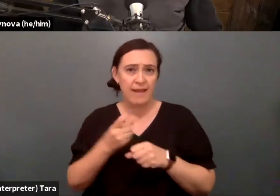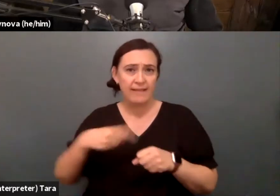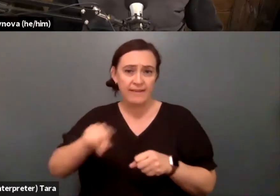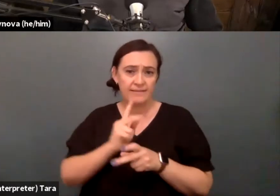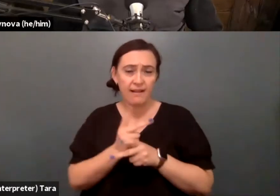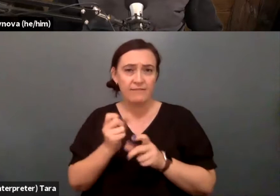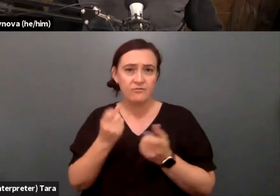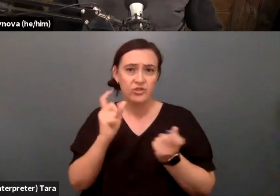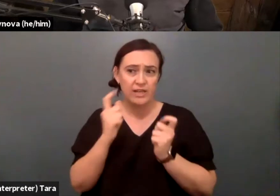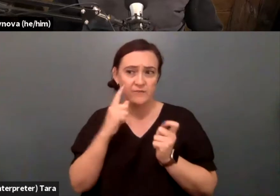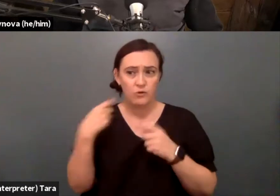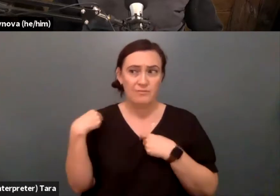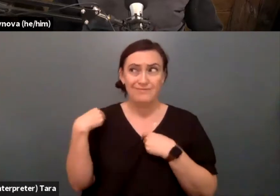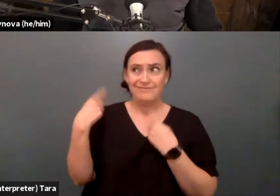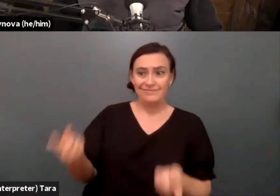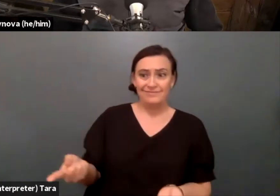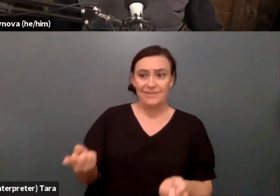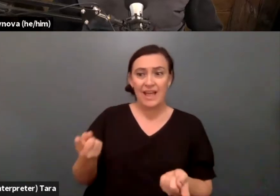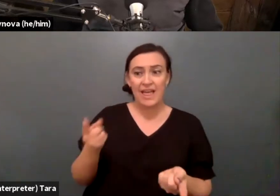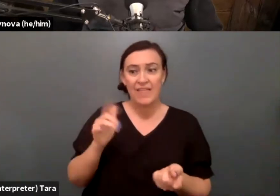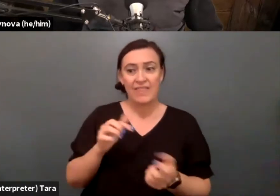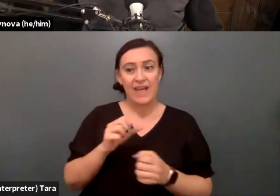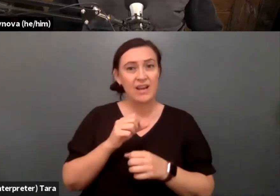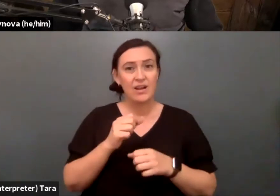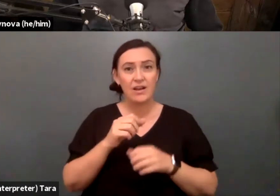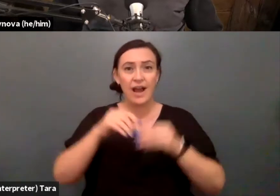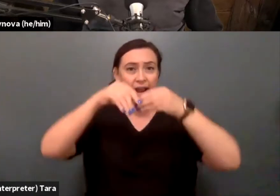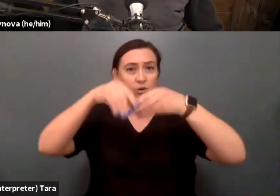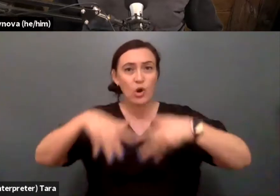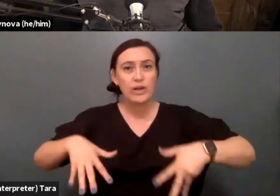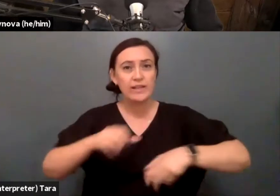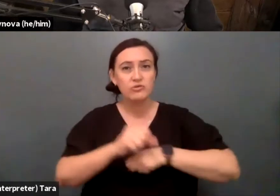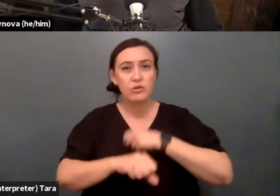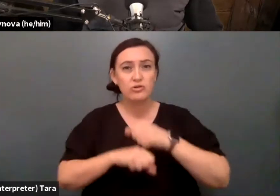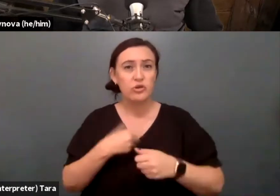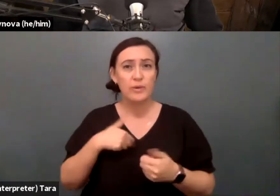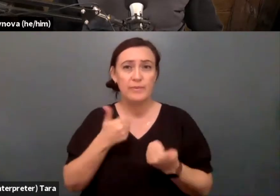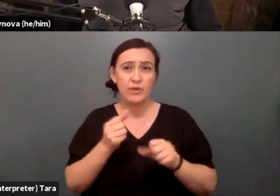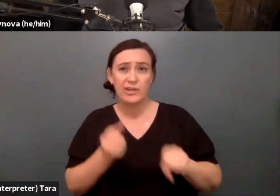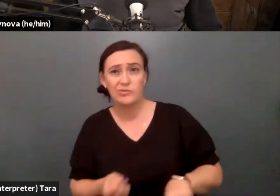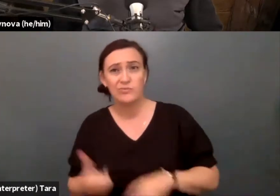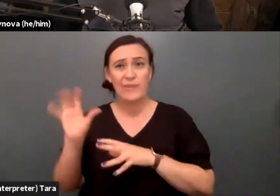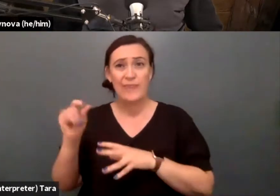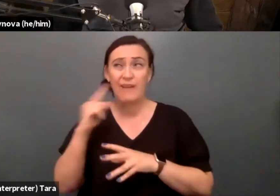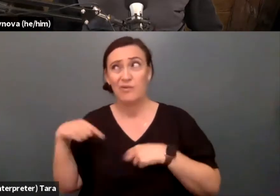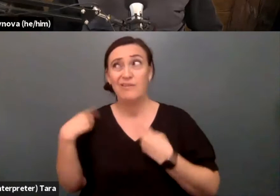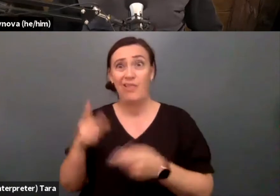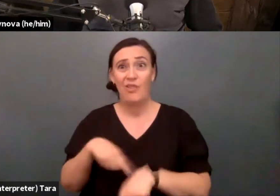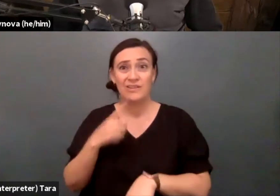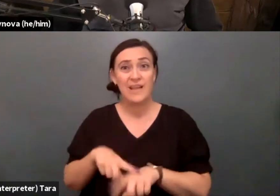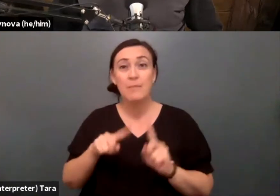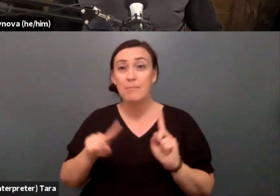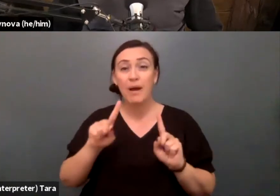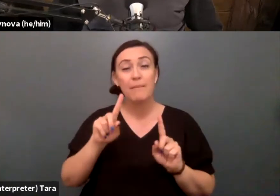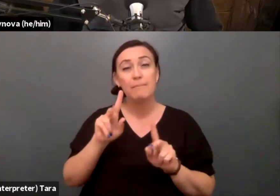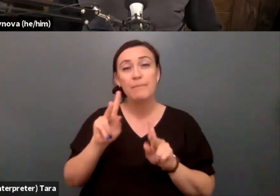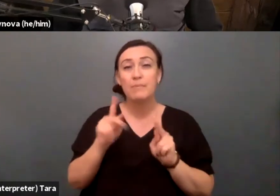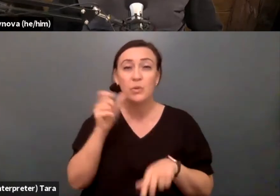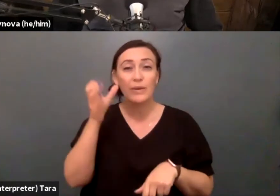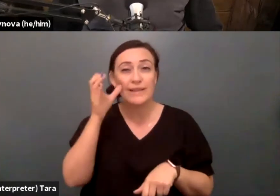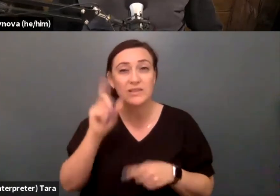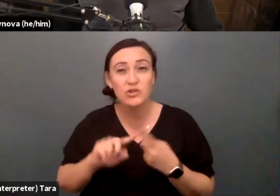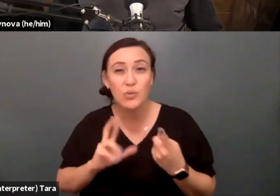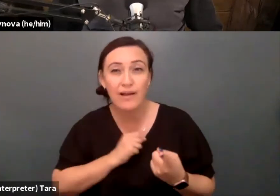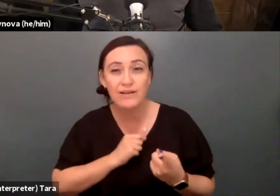We've known that it hasn't worked for us, but we haven't been listened to, trusted, or believed. And so until the folks who fund